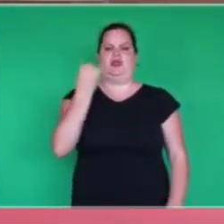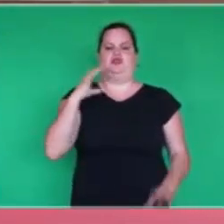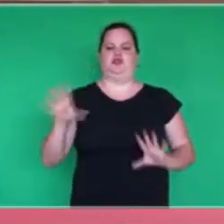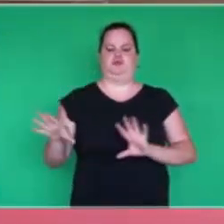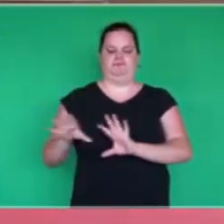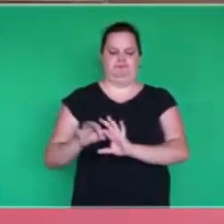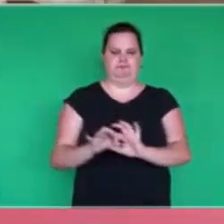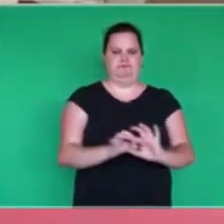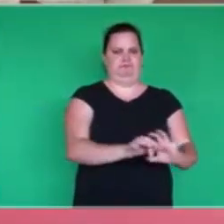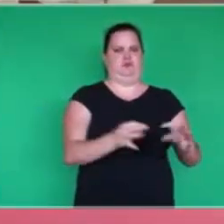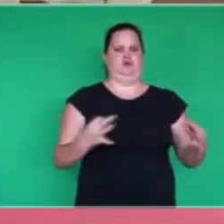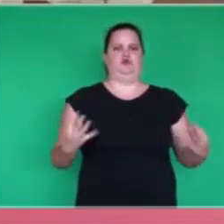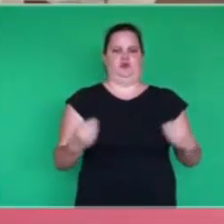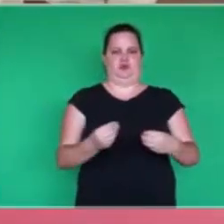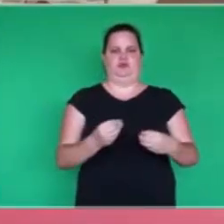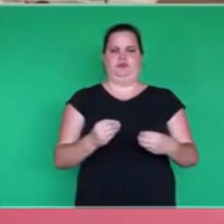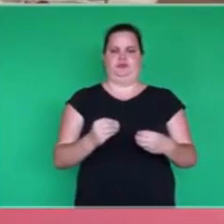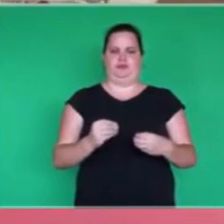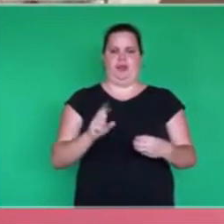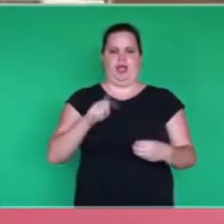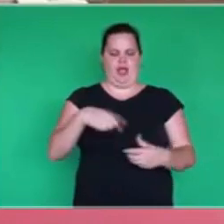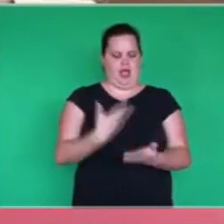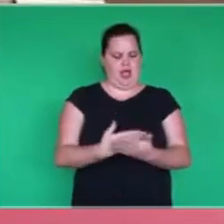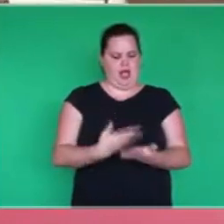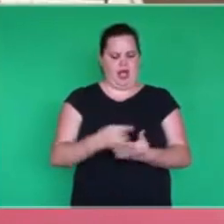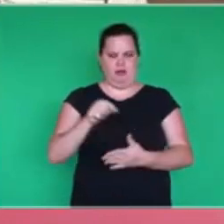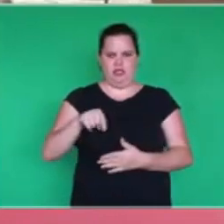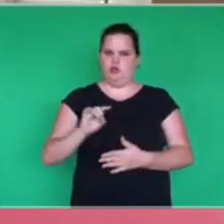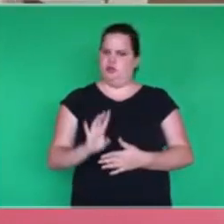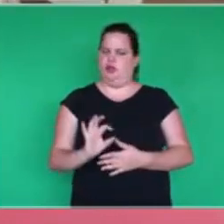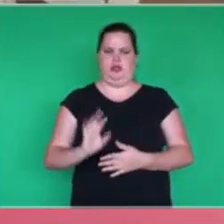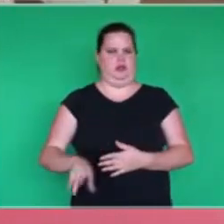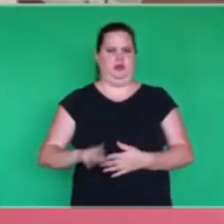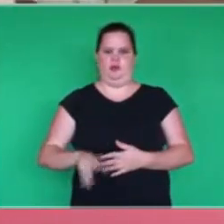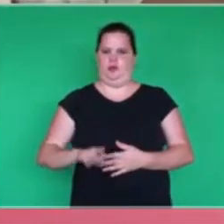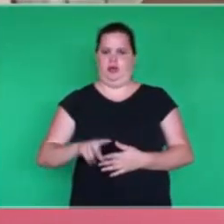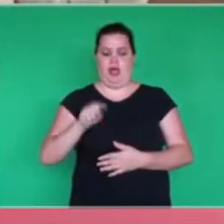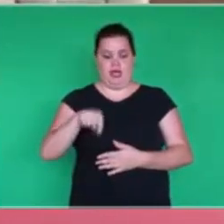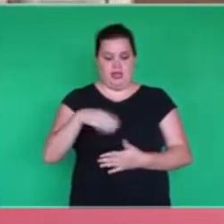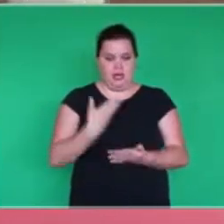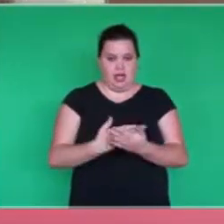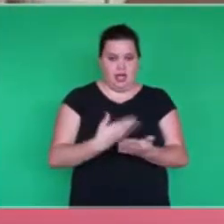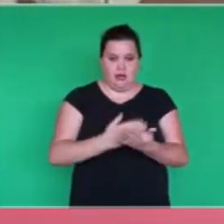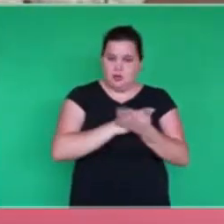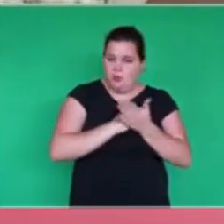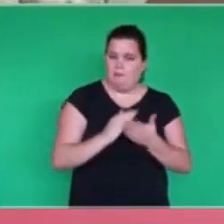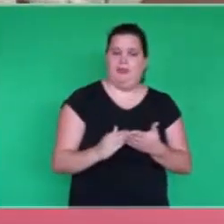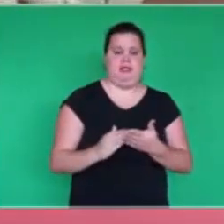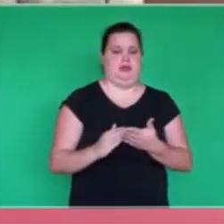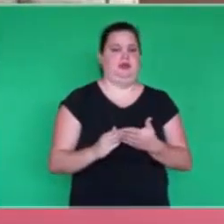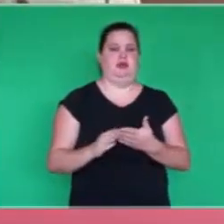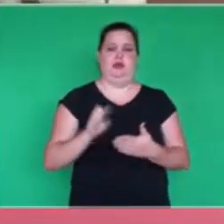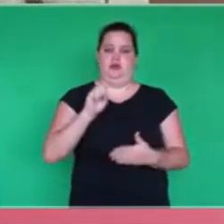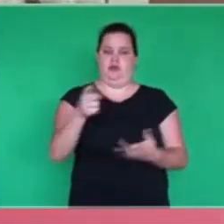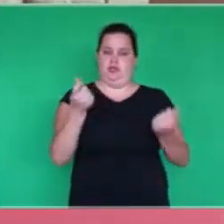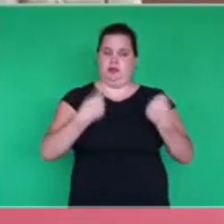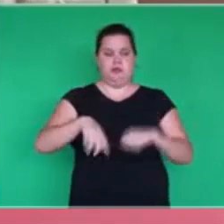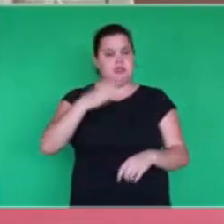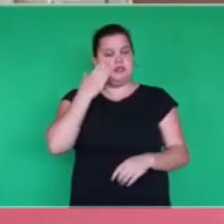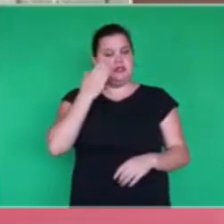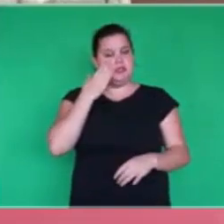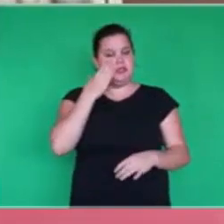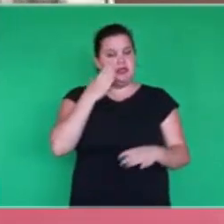to be cognizant and ready of the times which we live in. We need to be